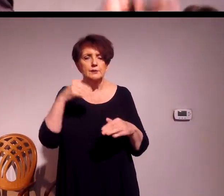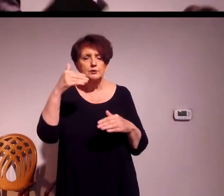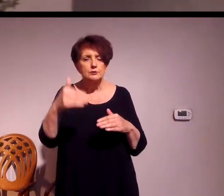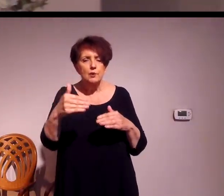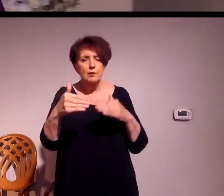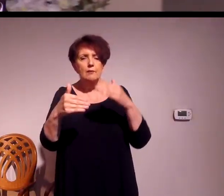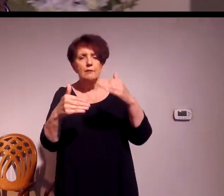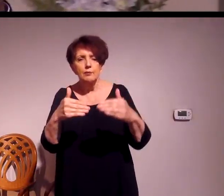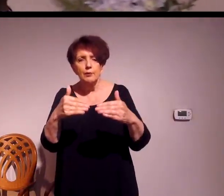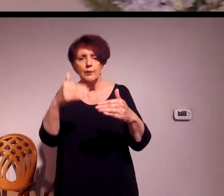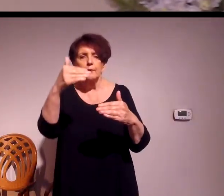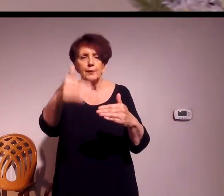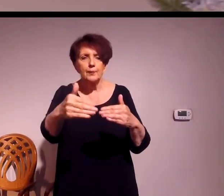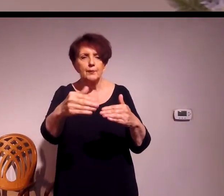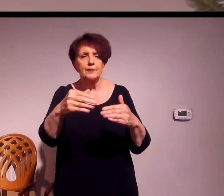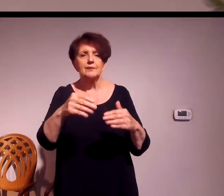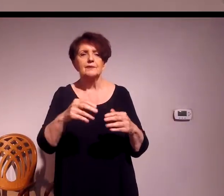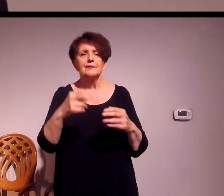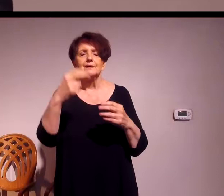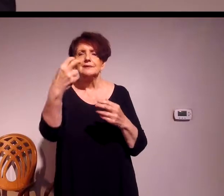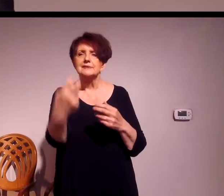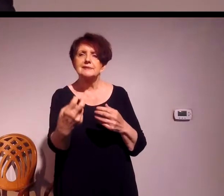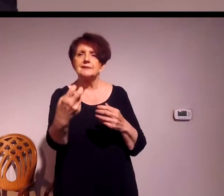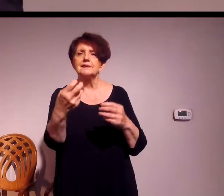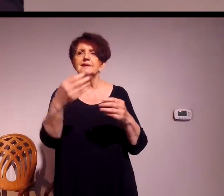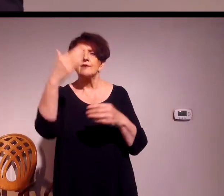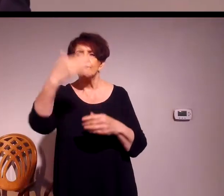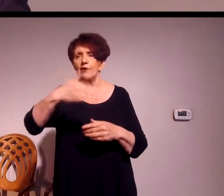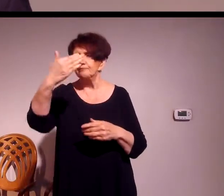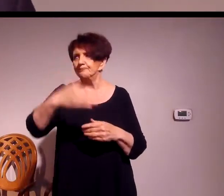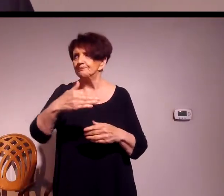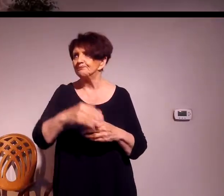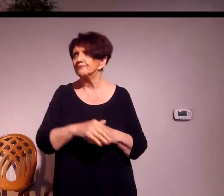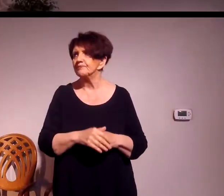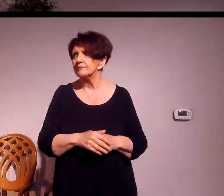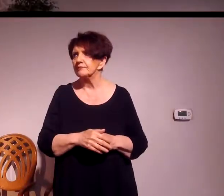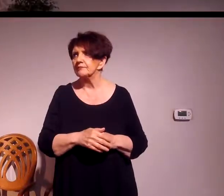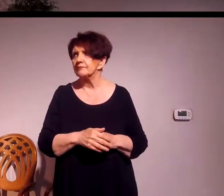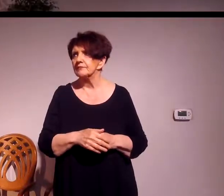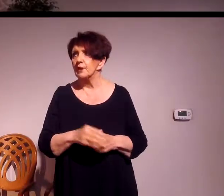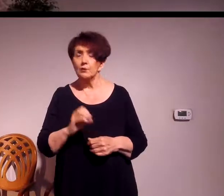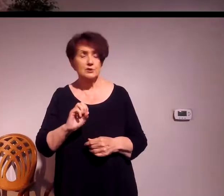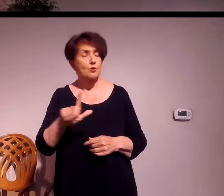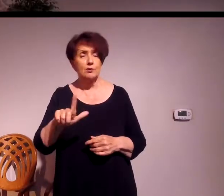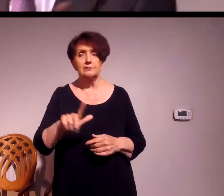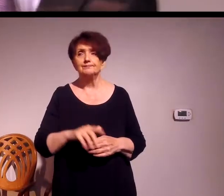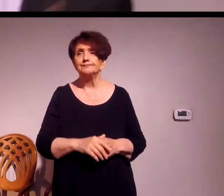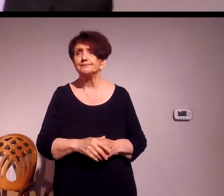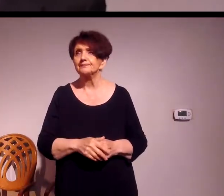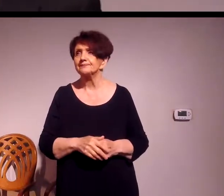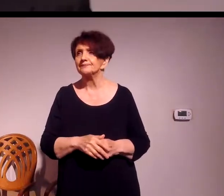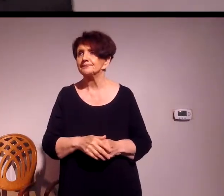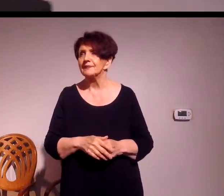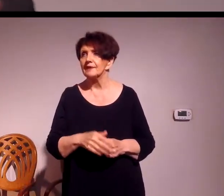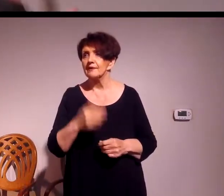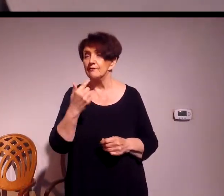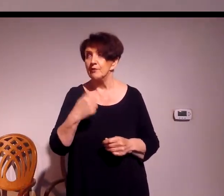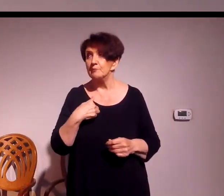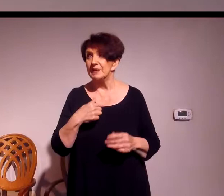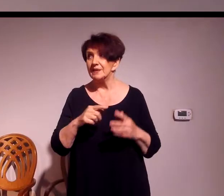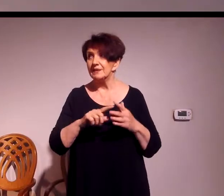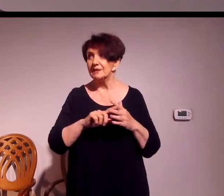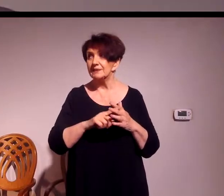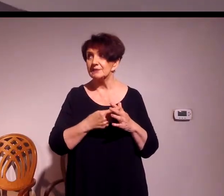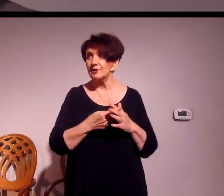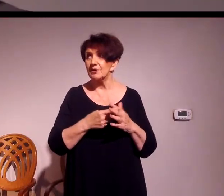church, but that didn't have anything to do with it. They were talking my stuff. You know, it was cool with me. See, for me, I had started with